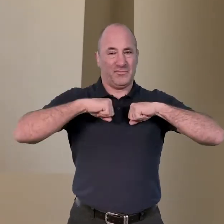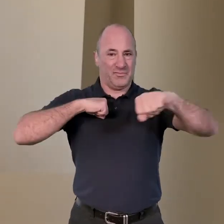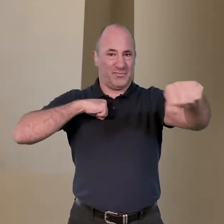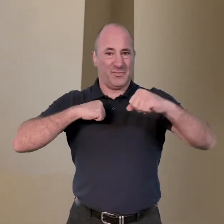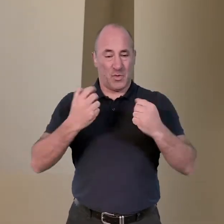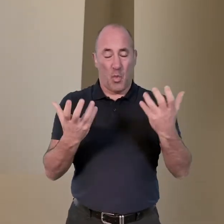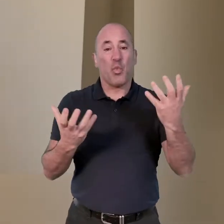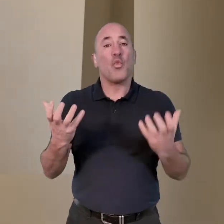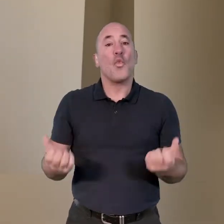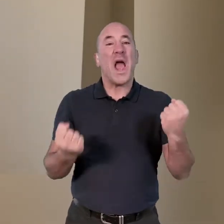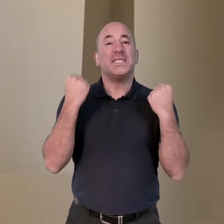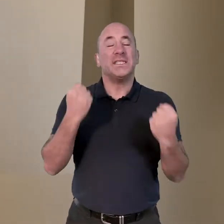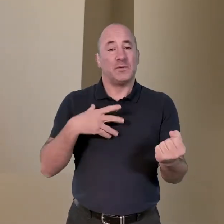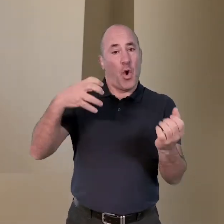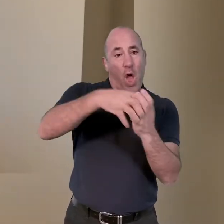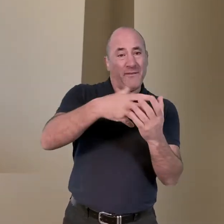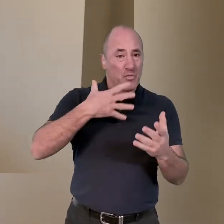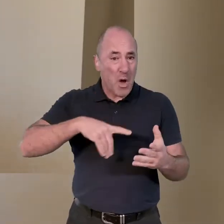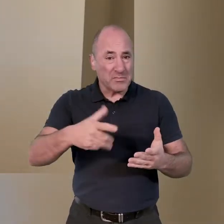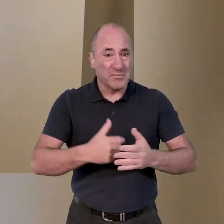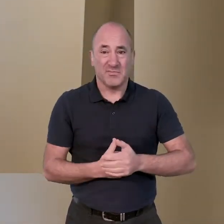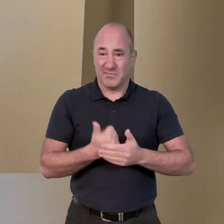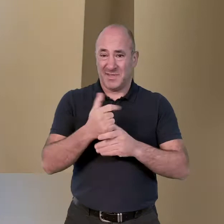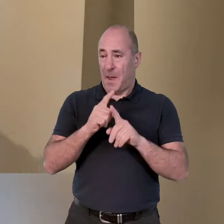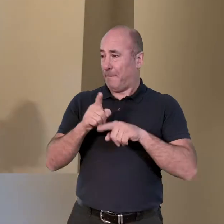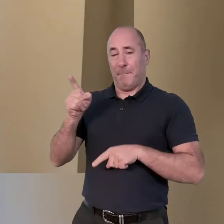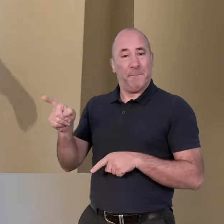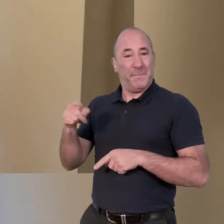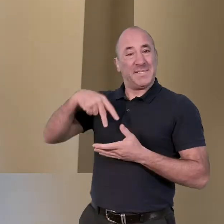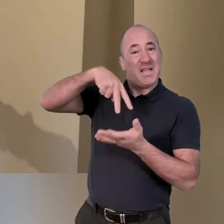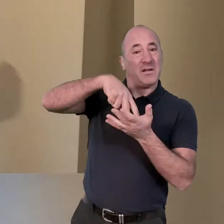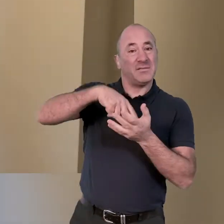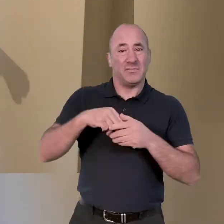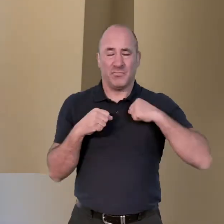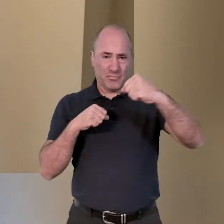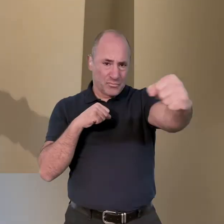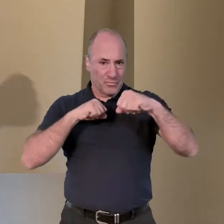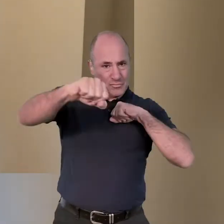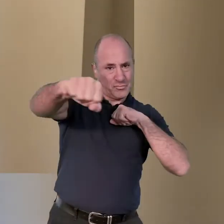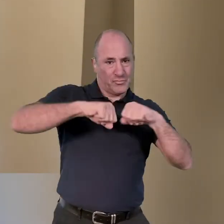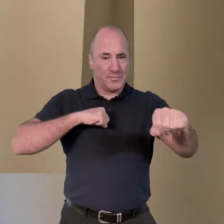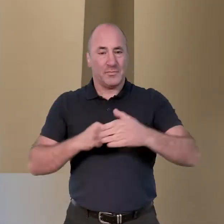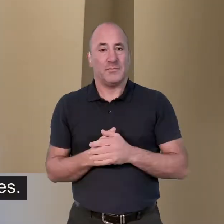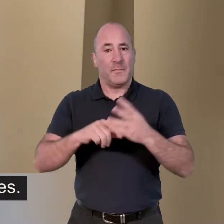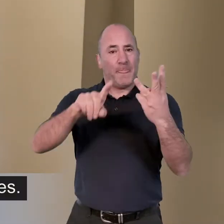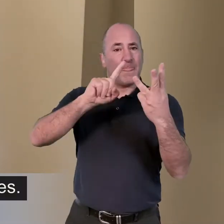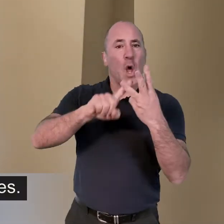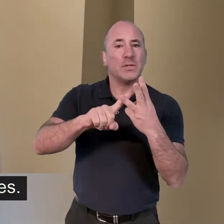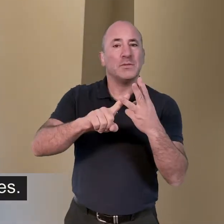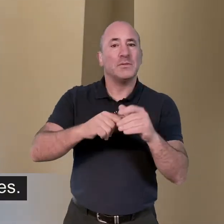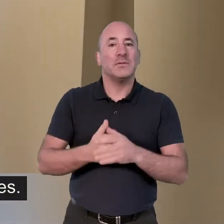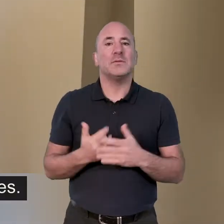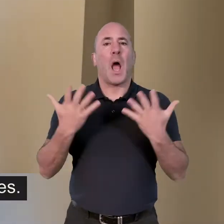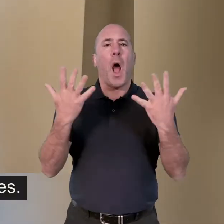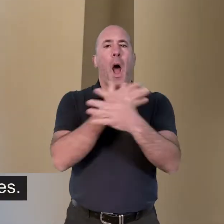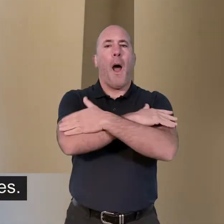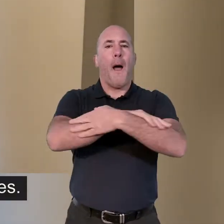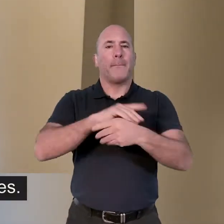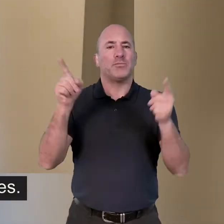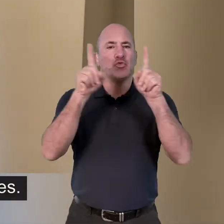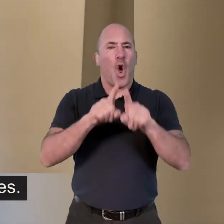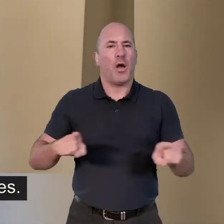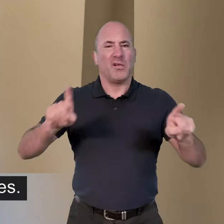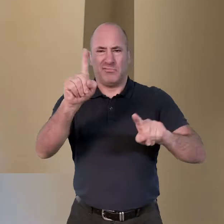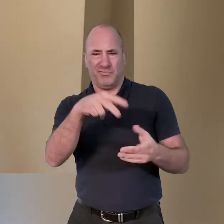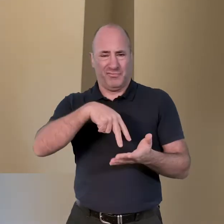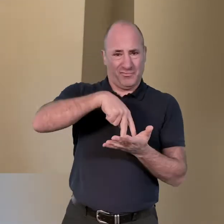height, with your weight or without. Okay? So nice and straight out in front of you. Third exercise is raised